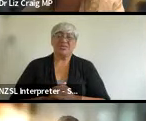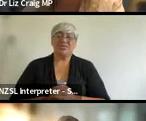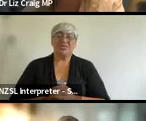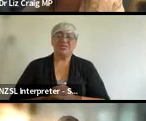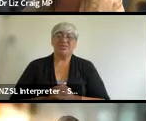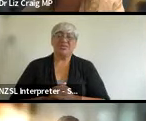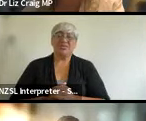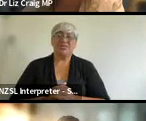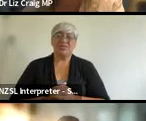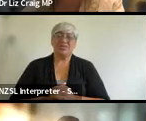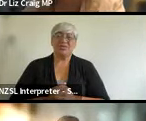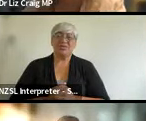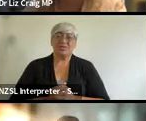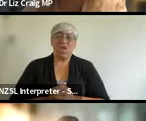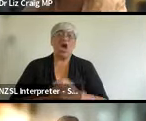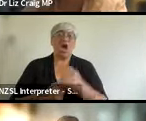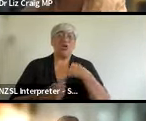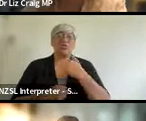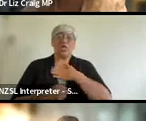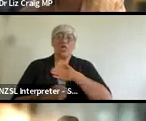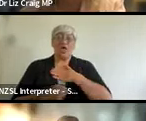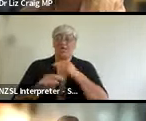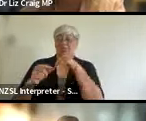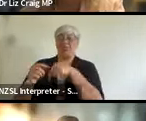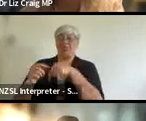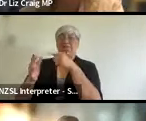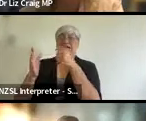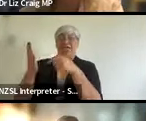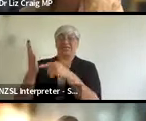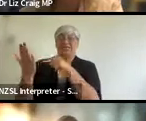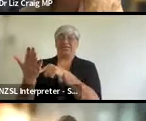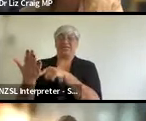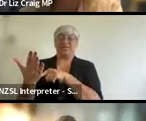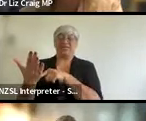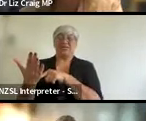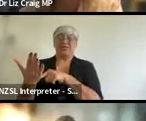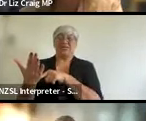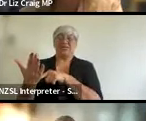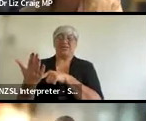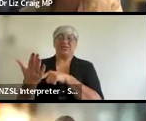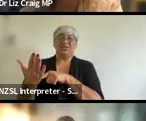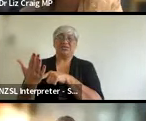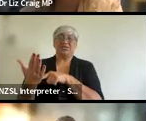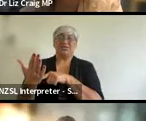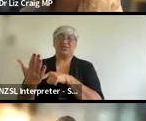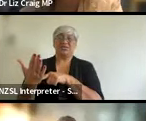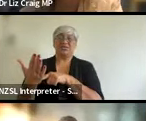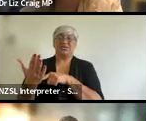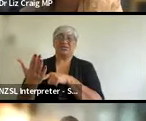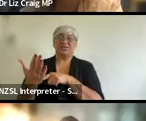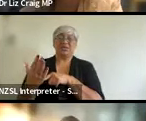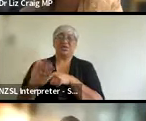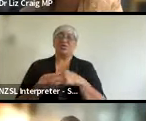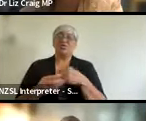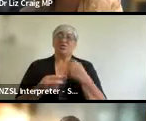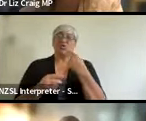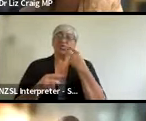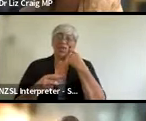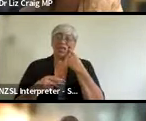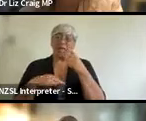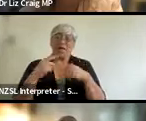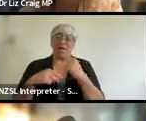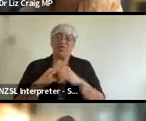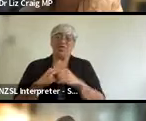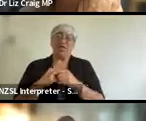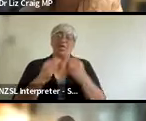to enact that you consider the cost of